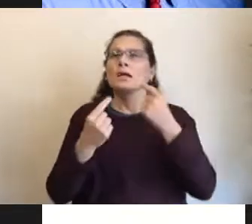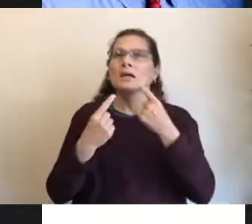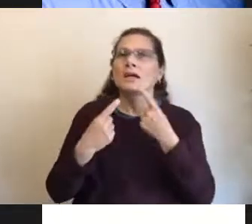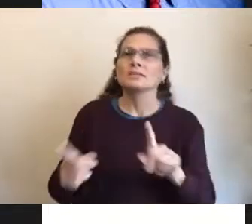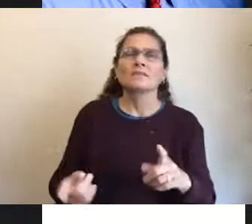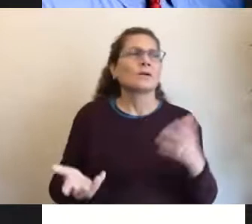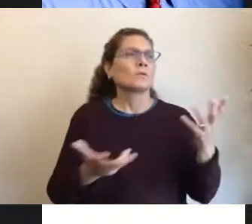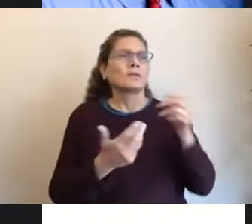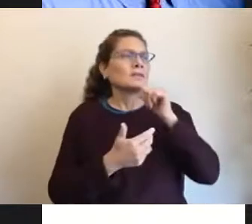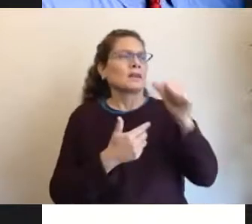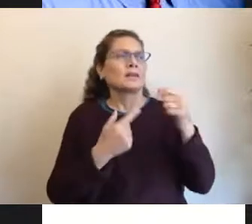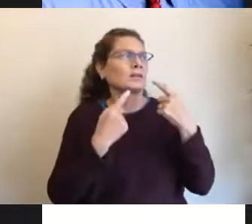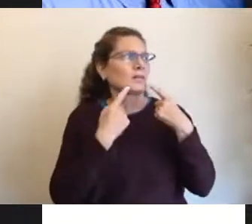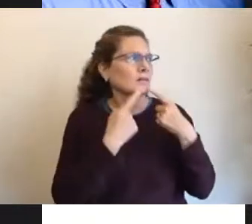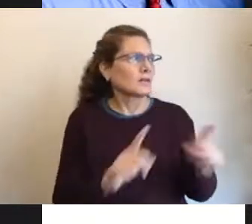winter?